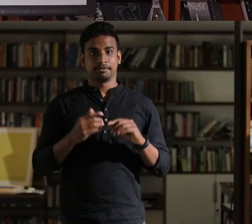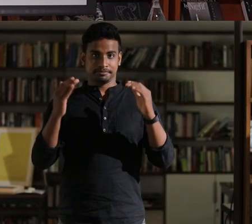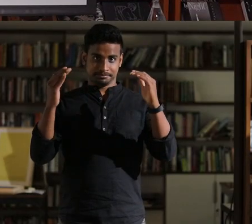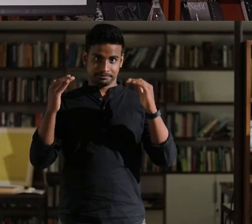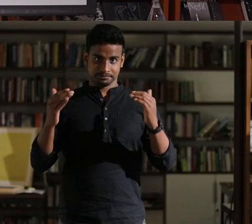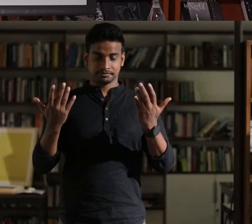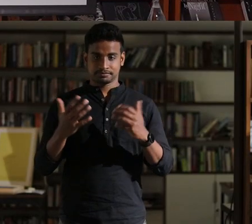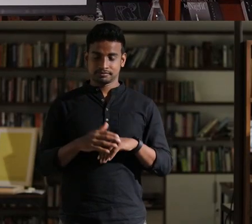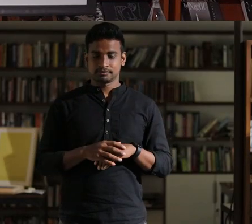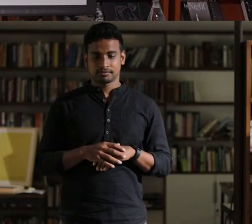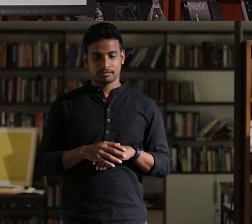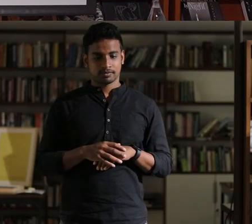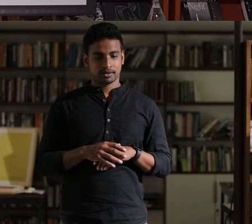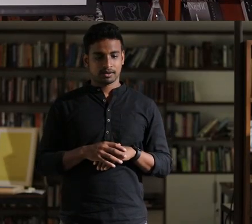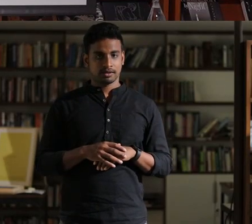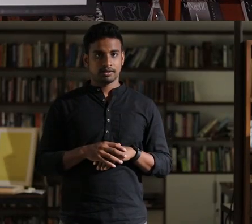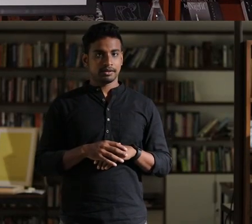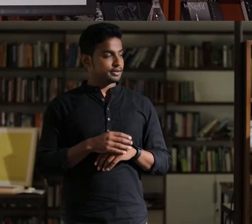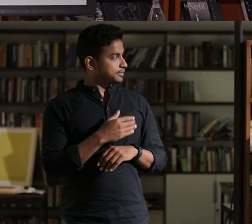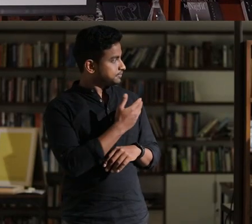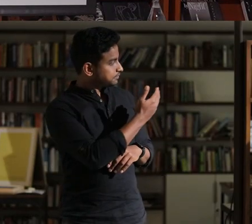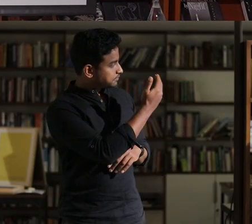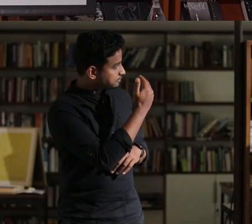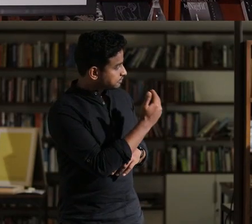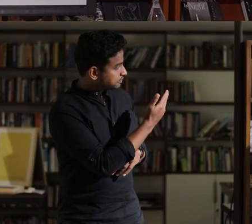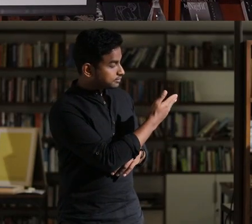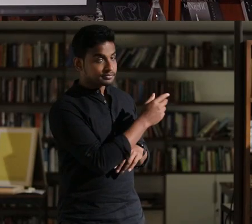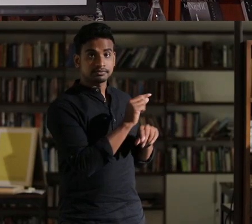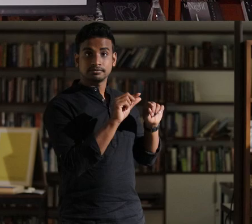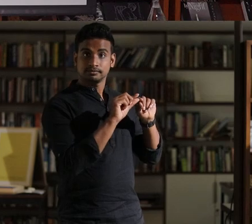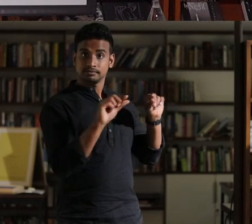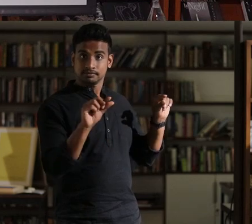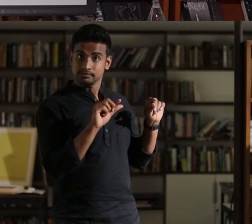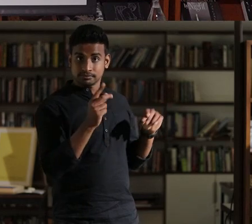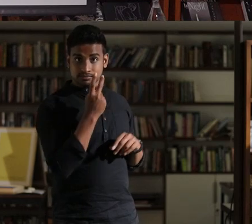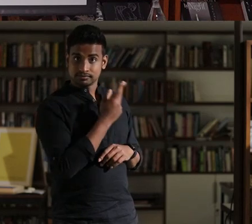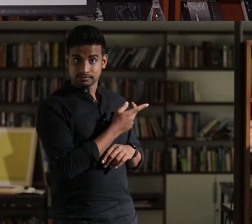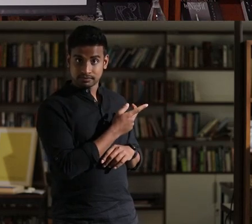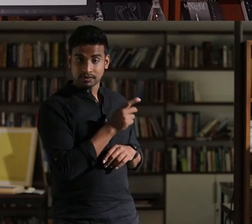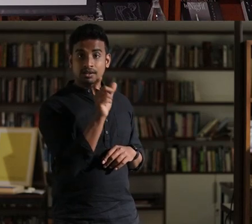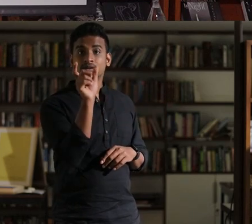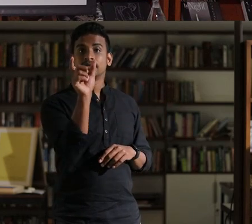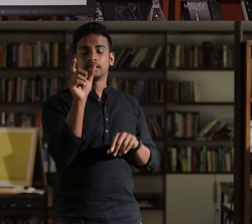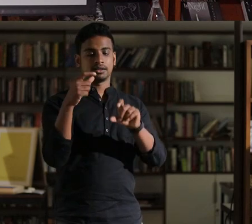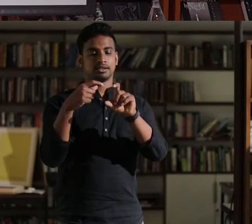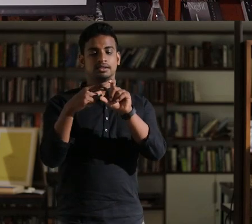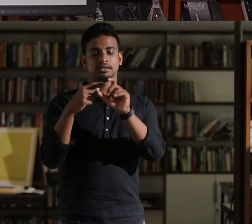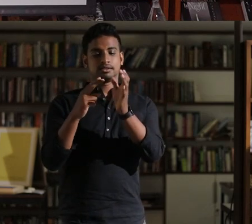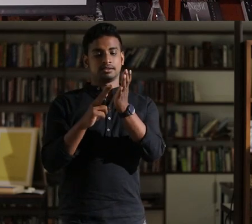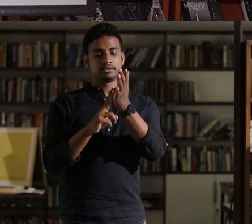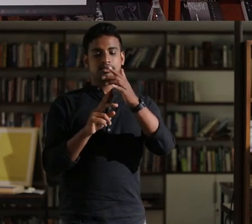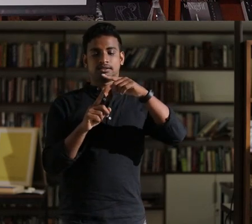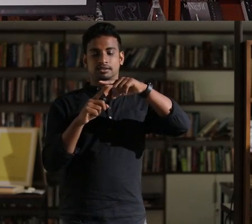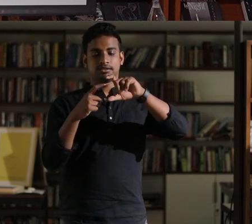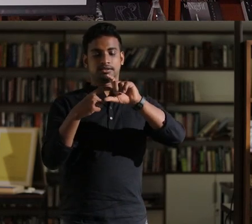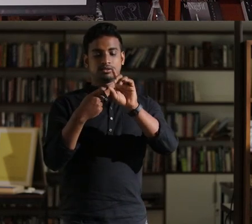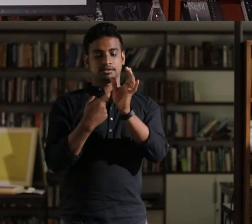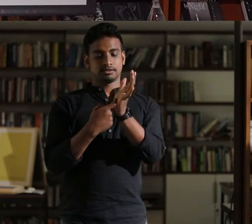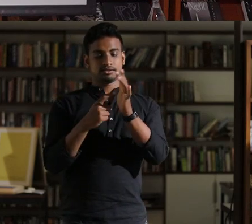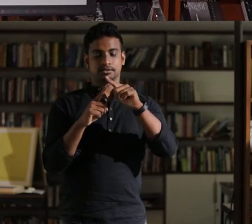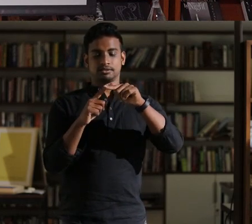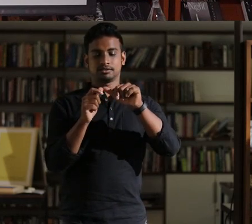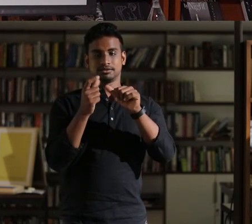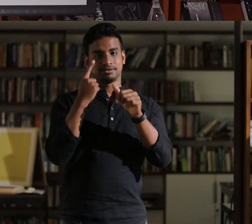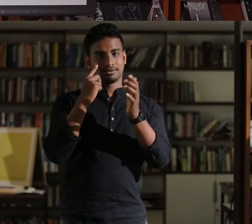the thing that I've written down there below is the use of the word entertainment. Very often,